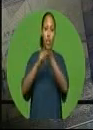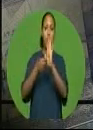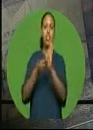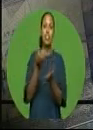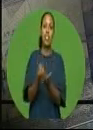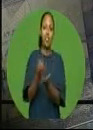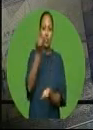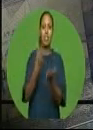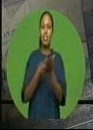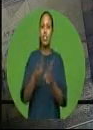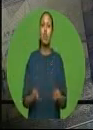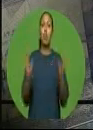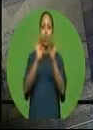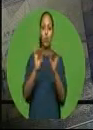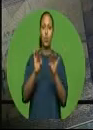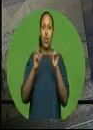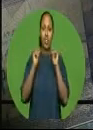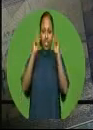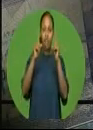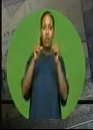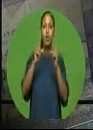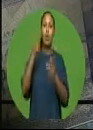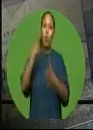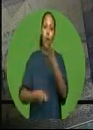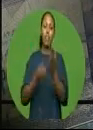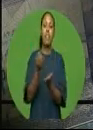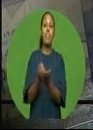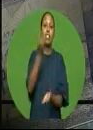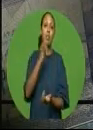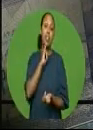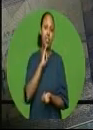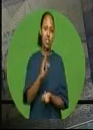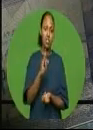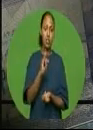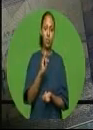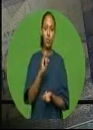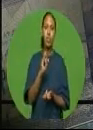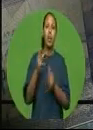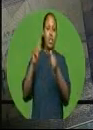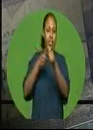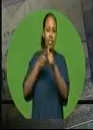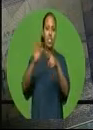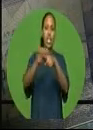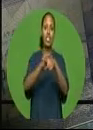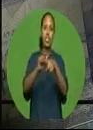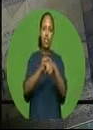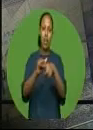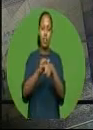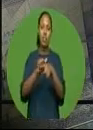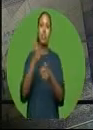investments, it is important to understand what investment is. As a first